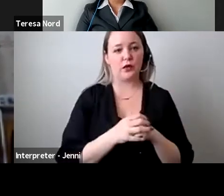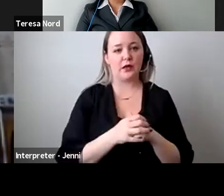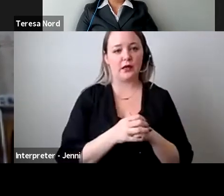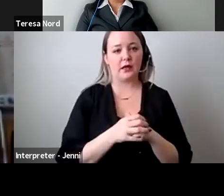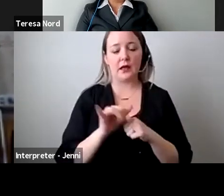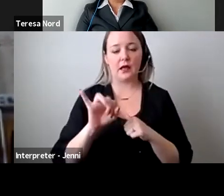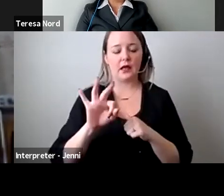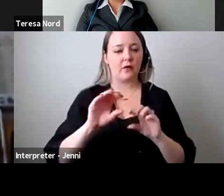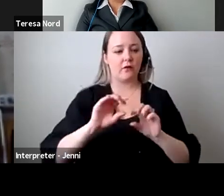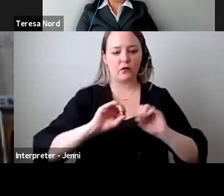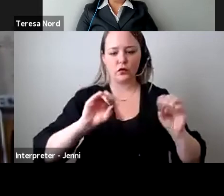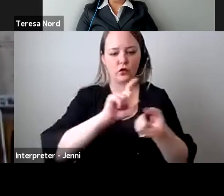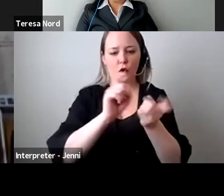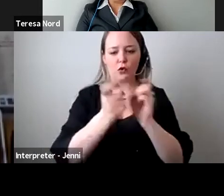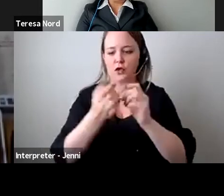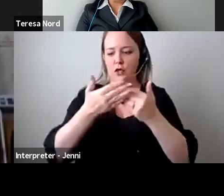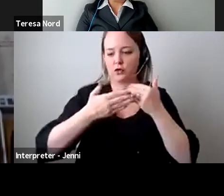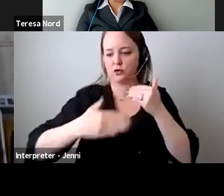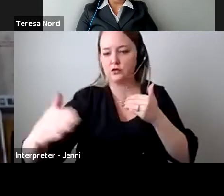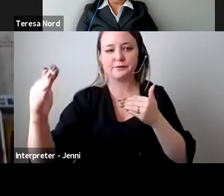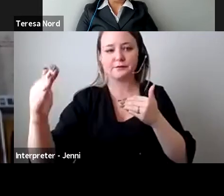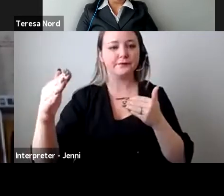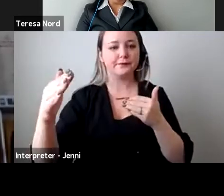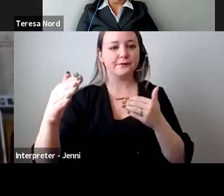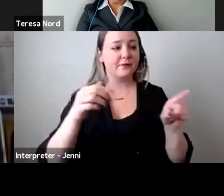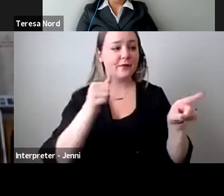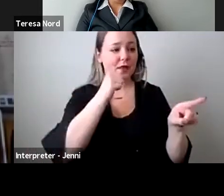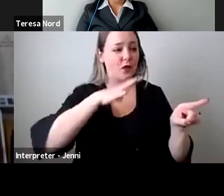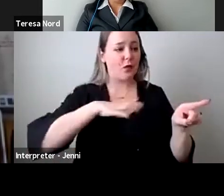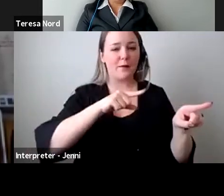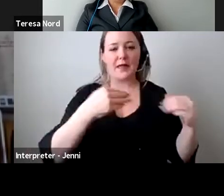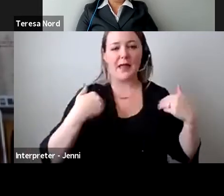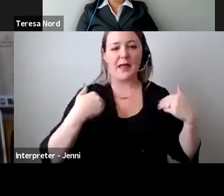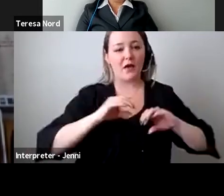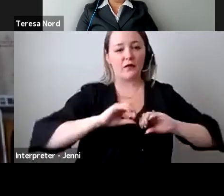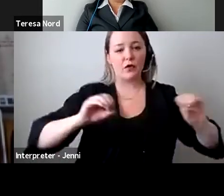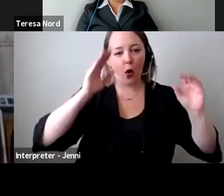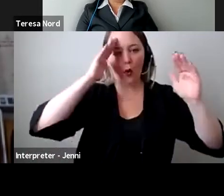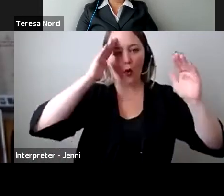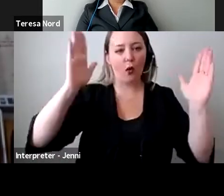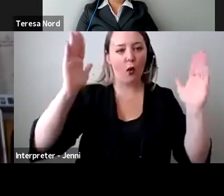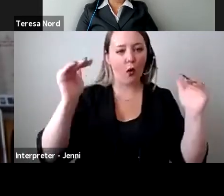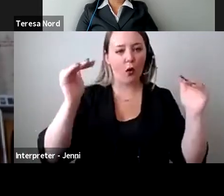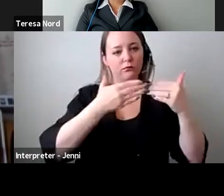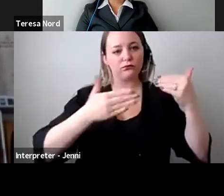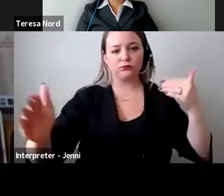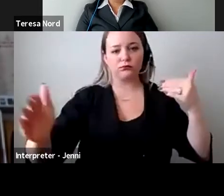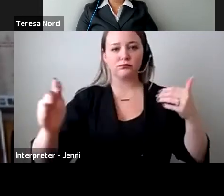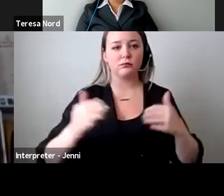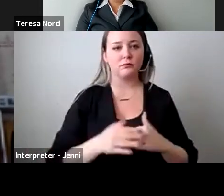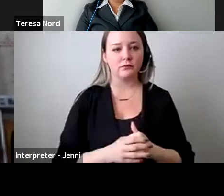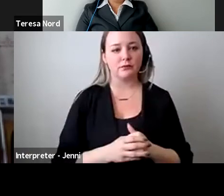future, then the women that I work with have no hope. And